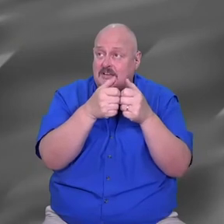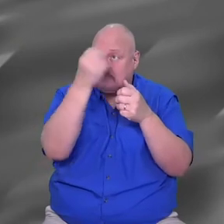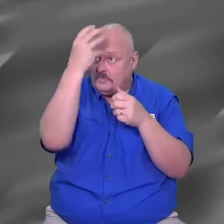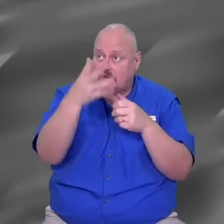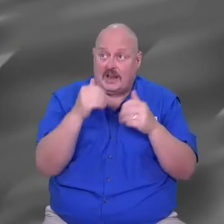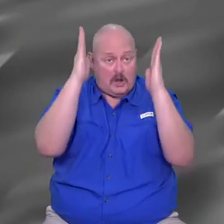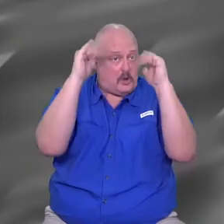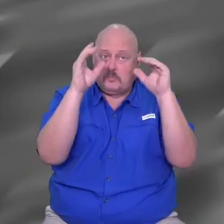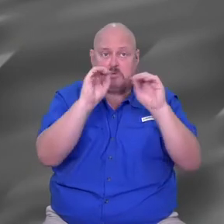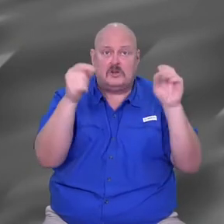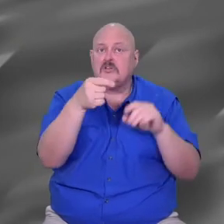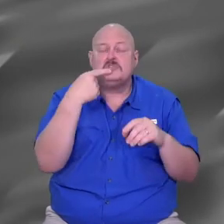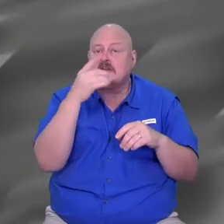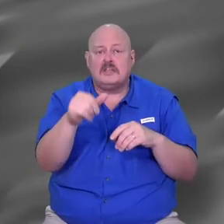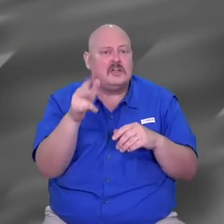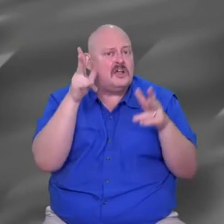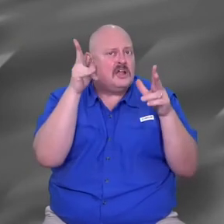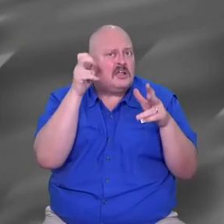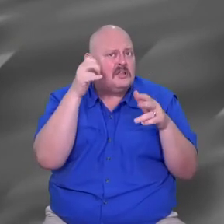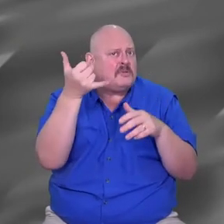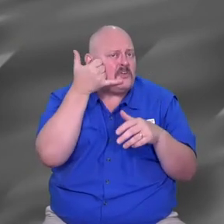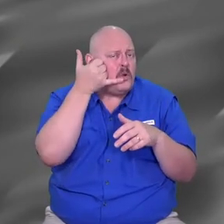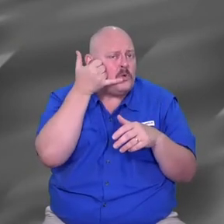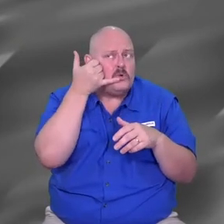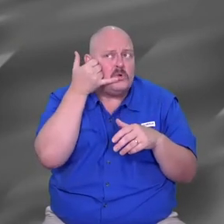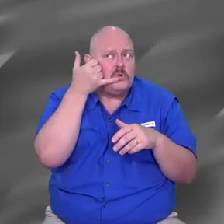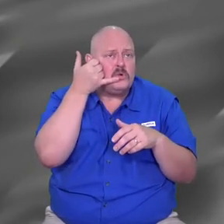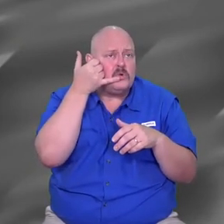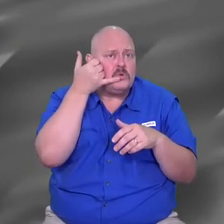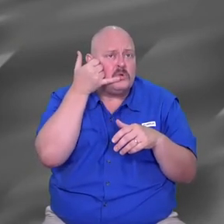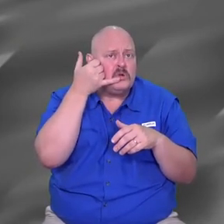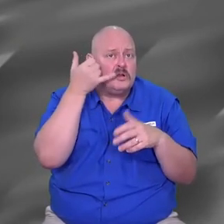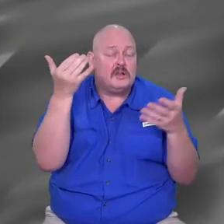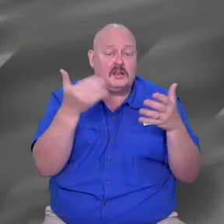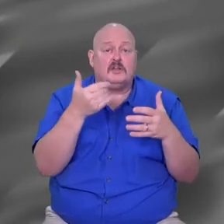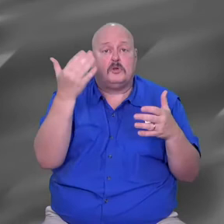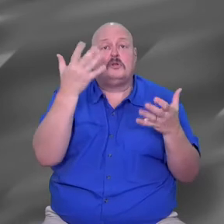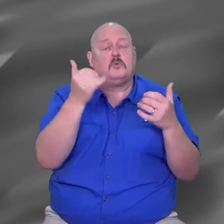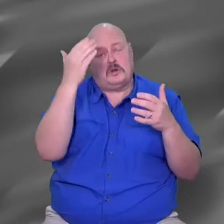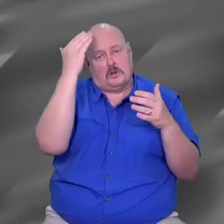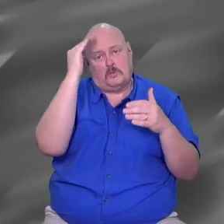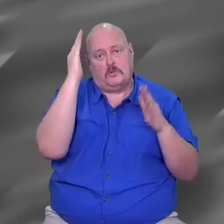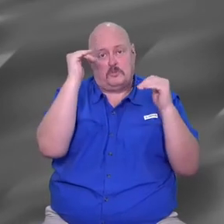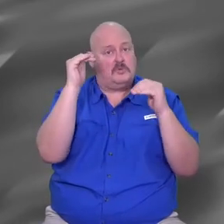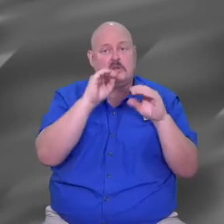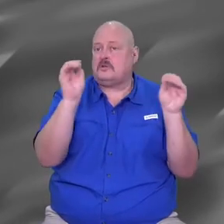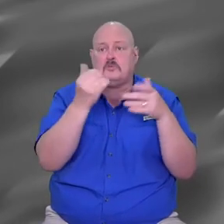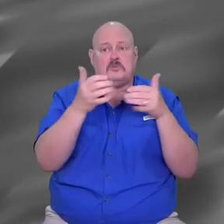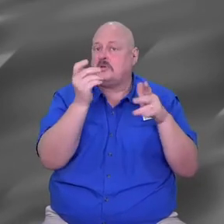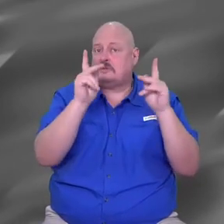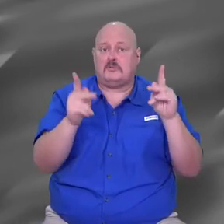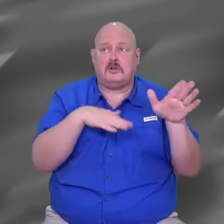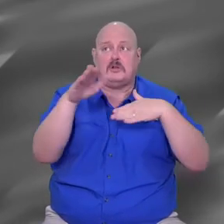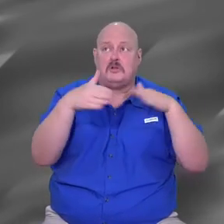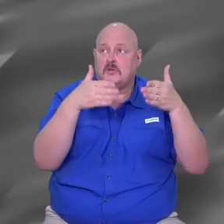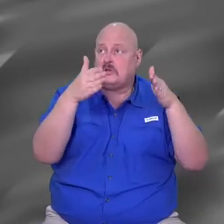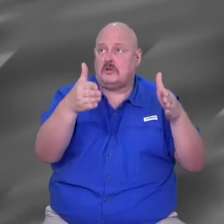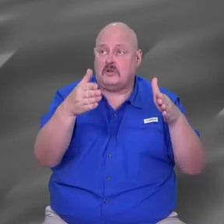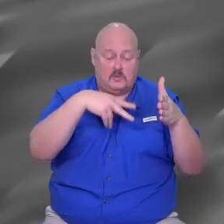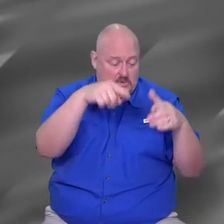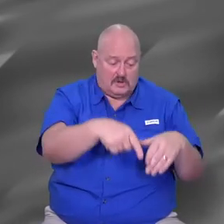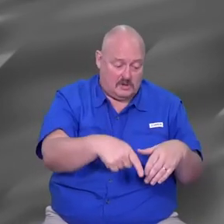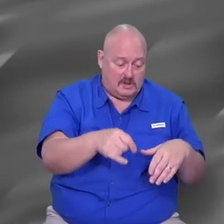I hope none of you are saying, have you been listening to my phone calls? But here's what I do hope. I don't want anybody to ever walk down the path we just